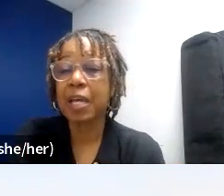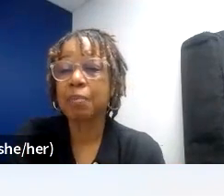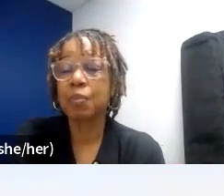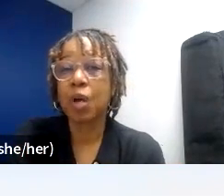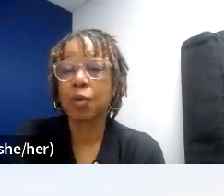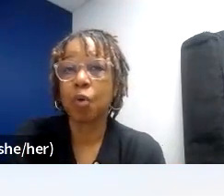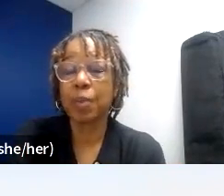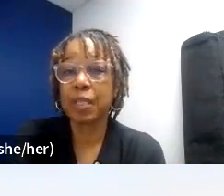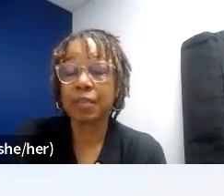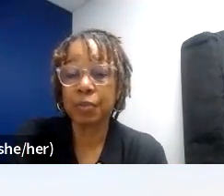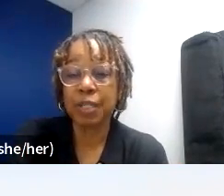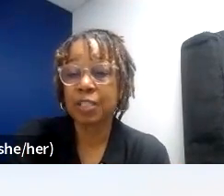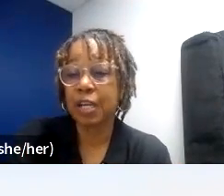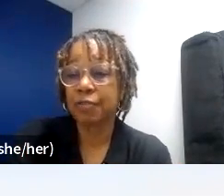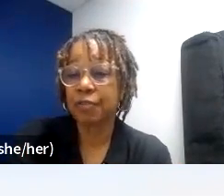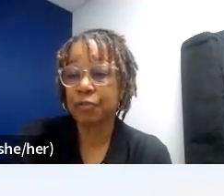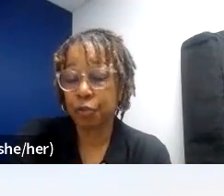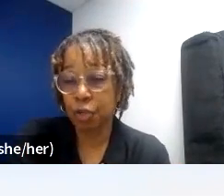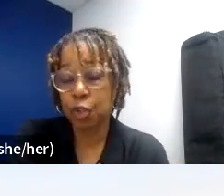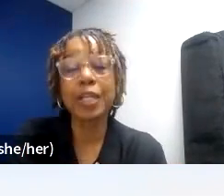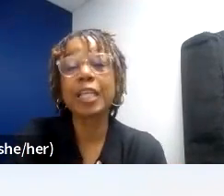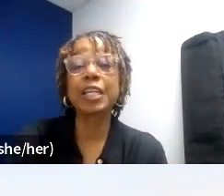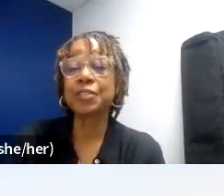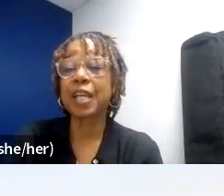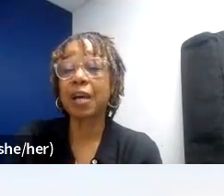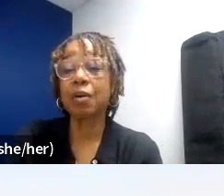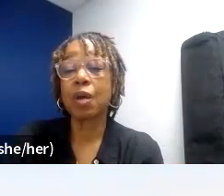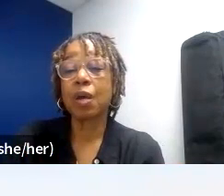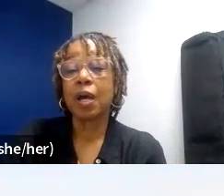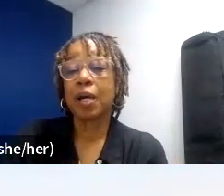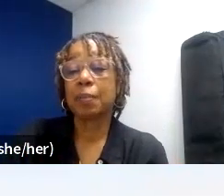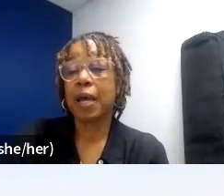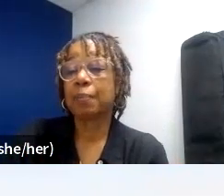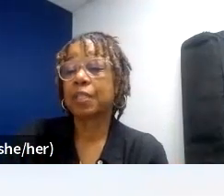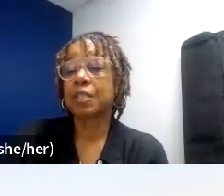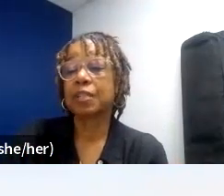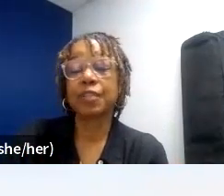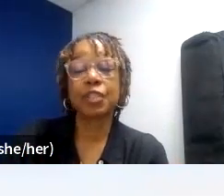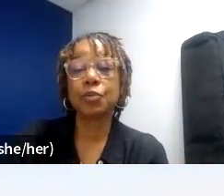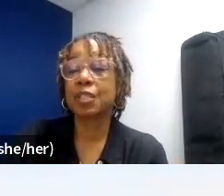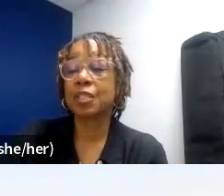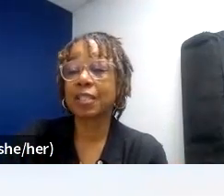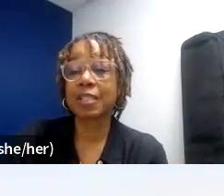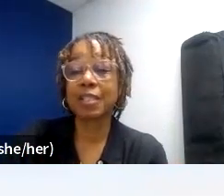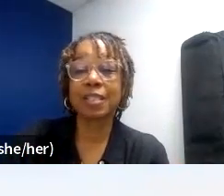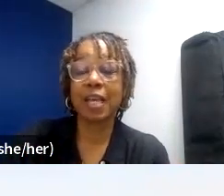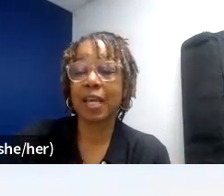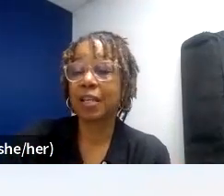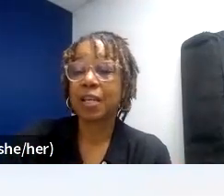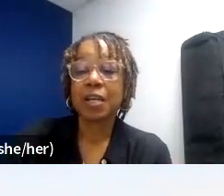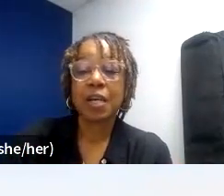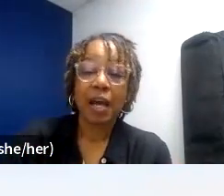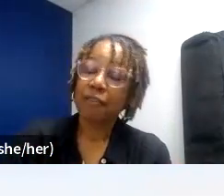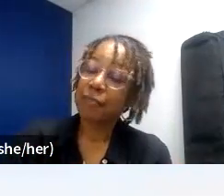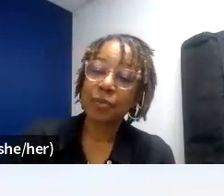I am a woman living with HIV for 20 years now. I happen to live in Houston, Texas,